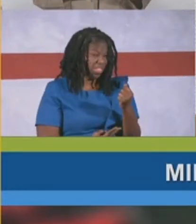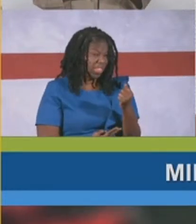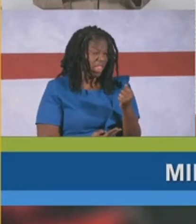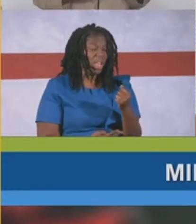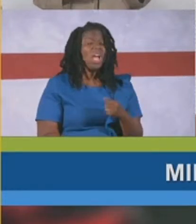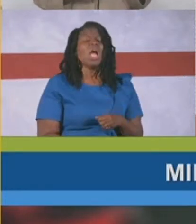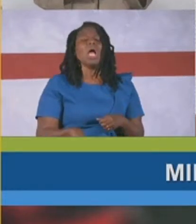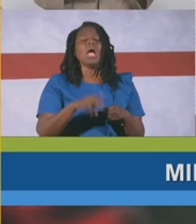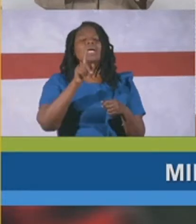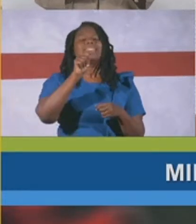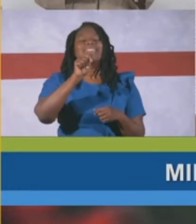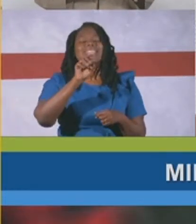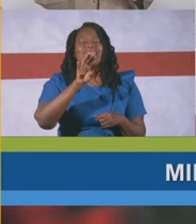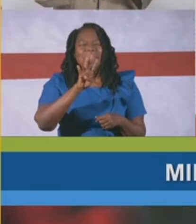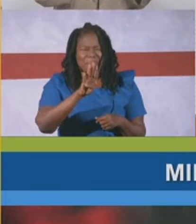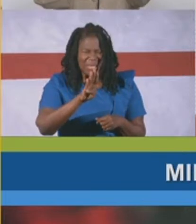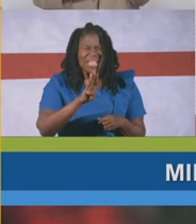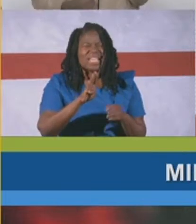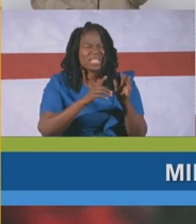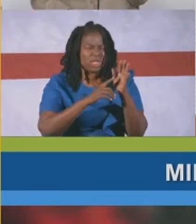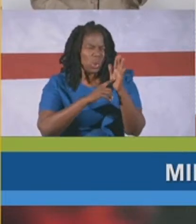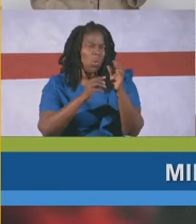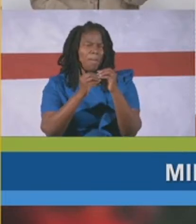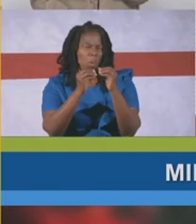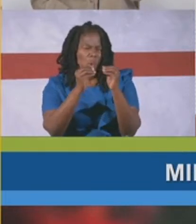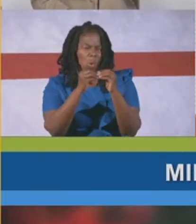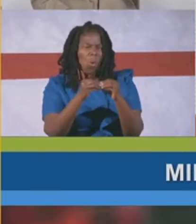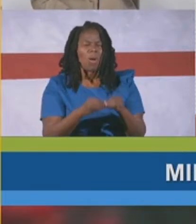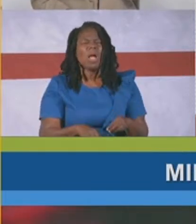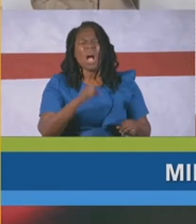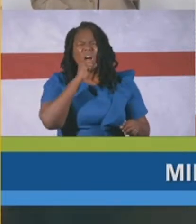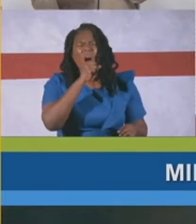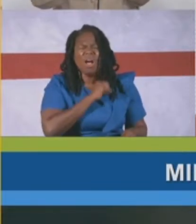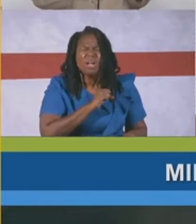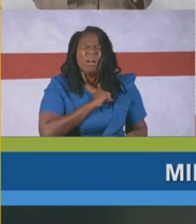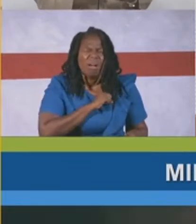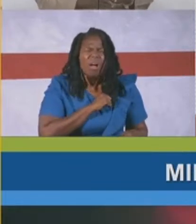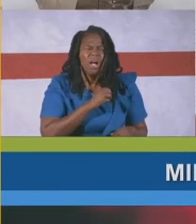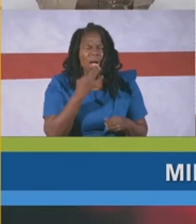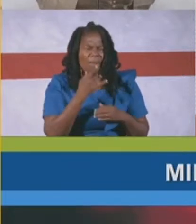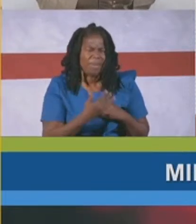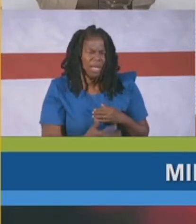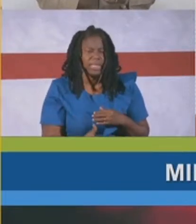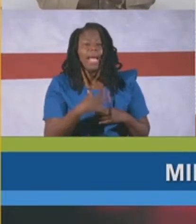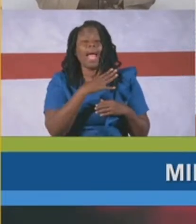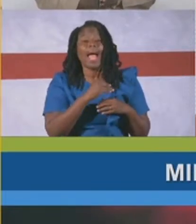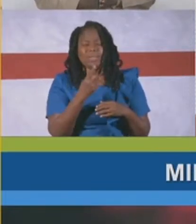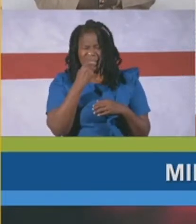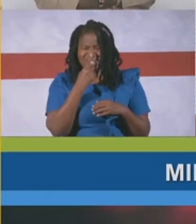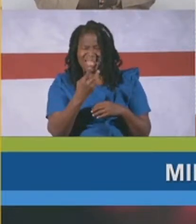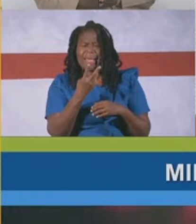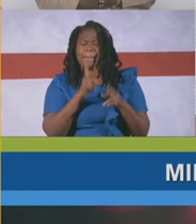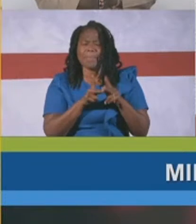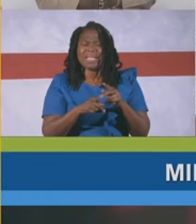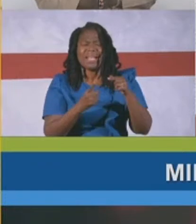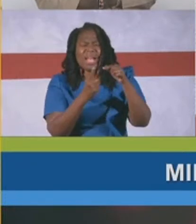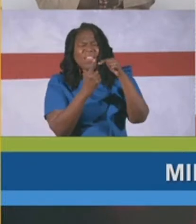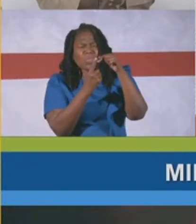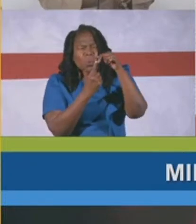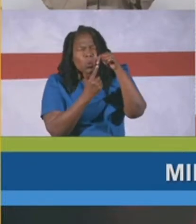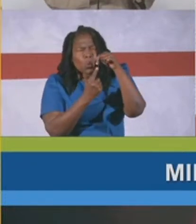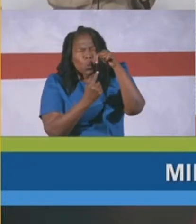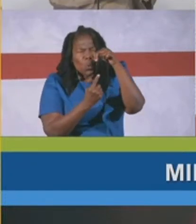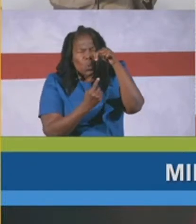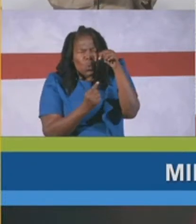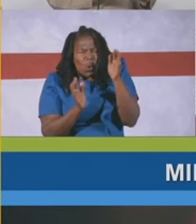is bloody or blood-stained. They tend to have weight loss accompanying their presentation, and